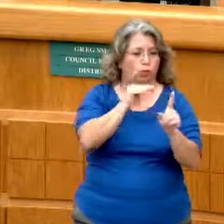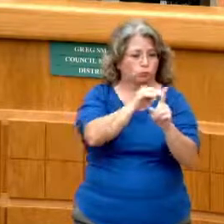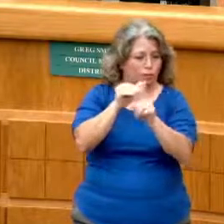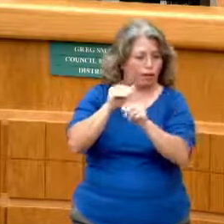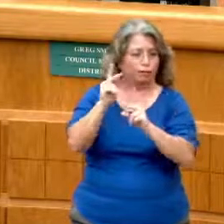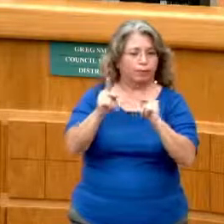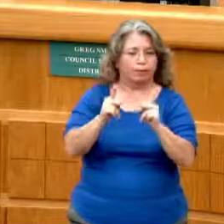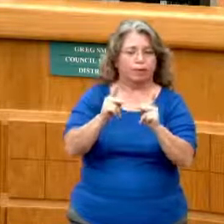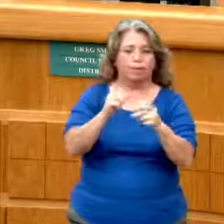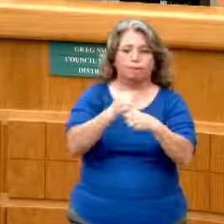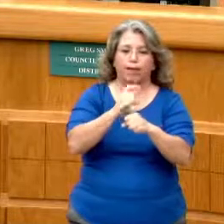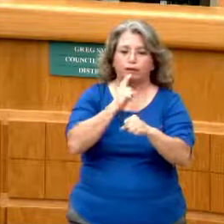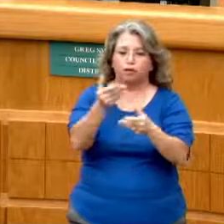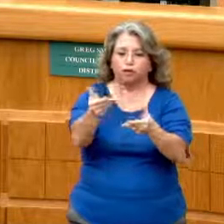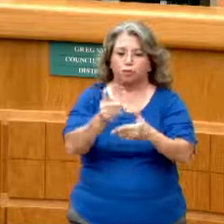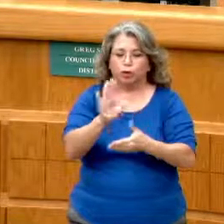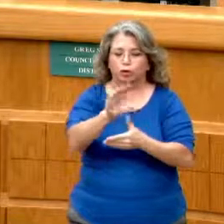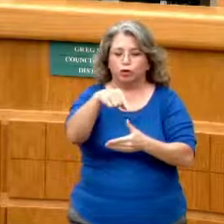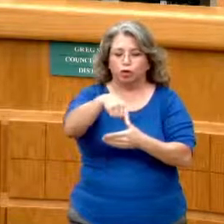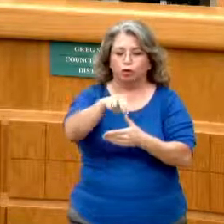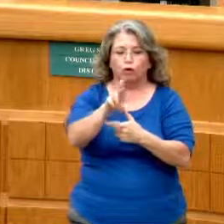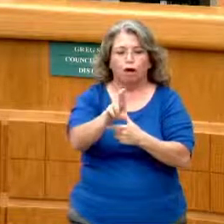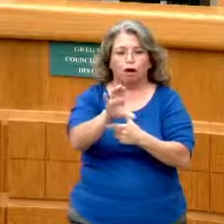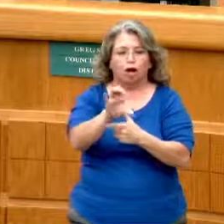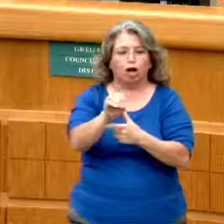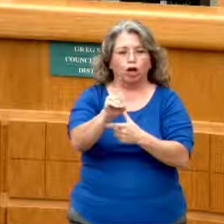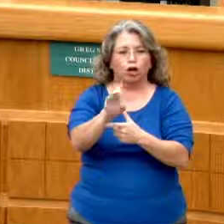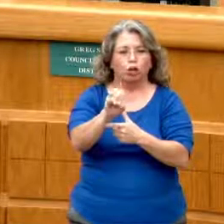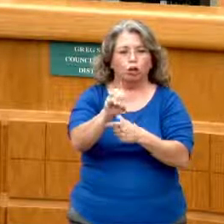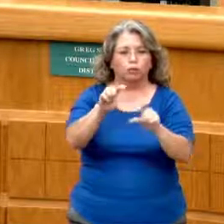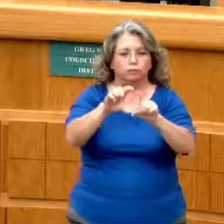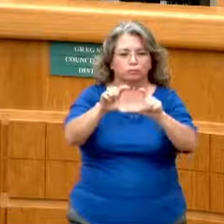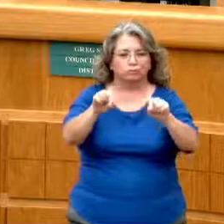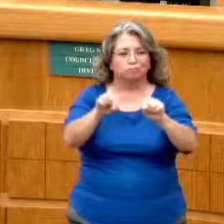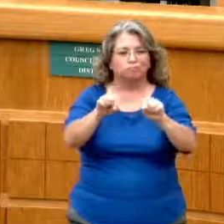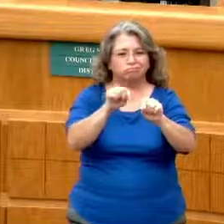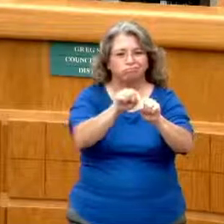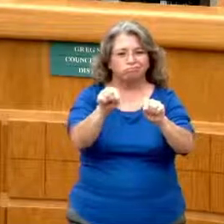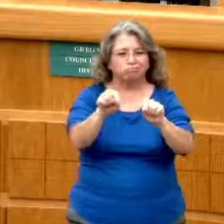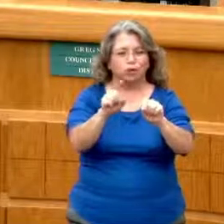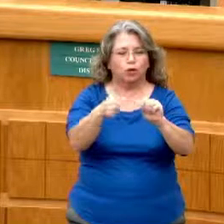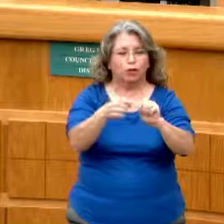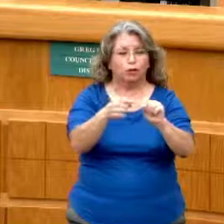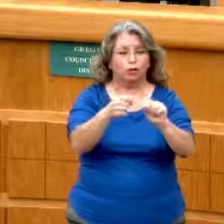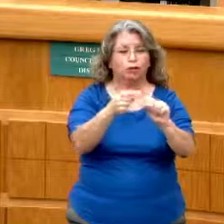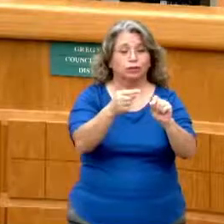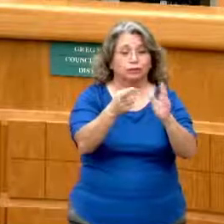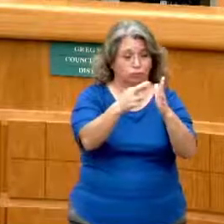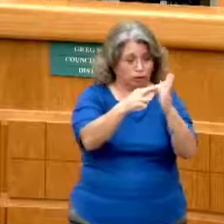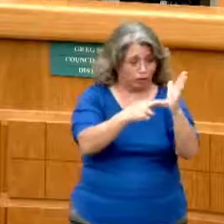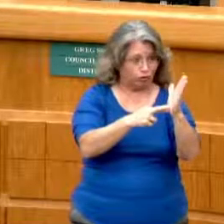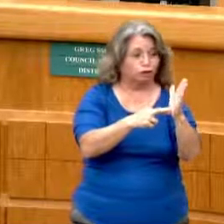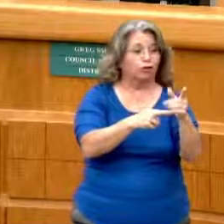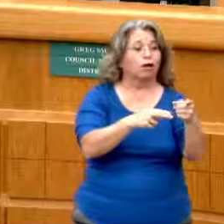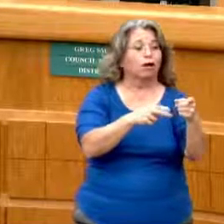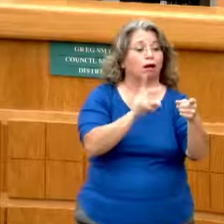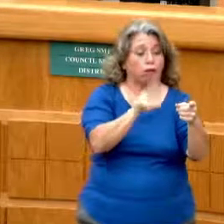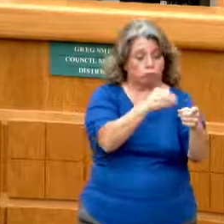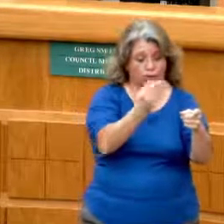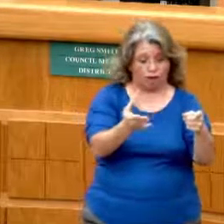bring the QR code that those persons got. While they were oversubscribed, they still did get a QR